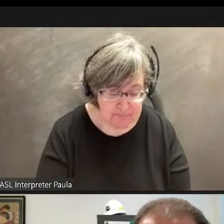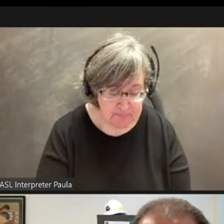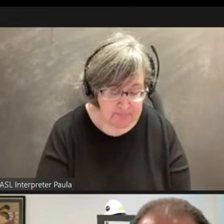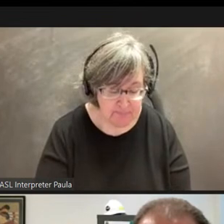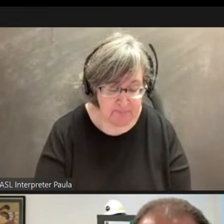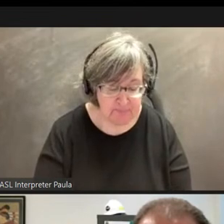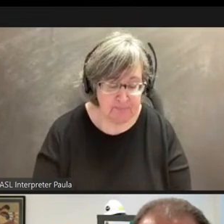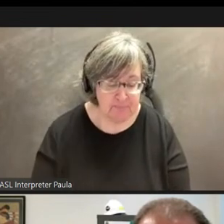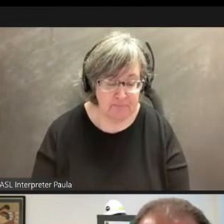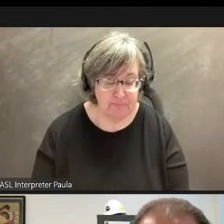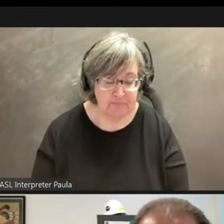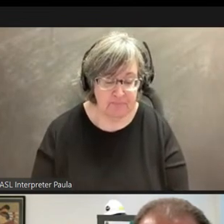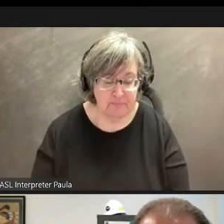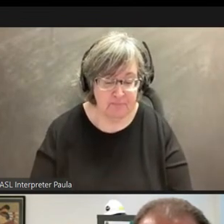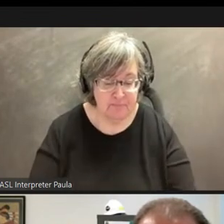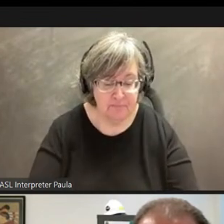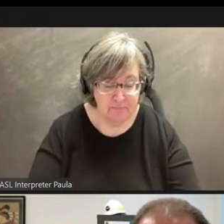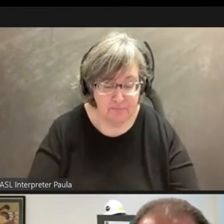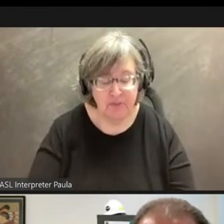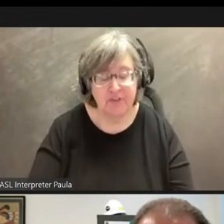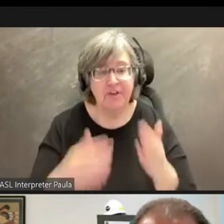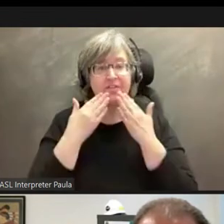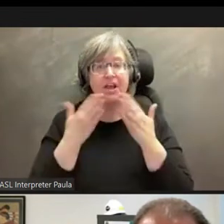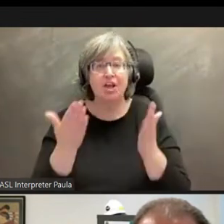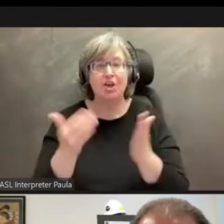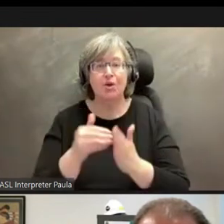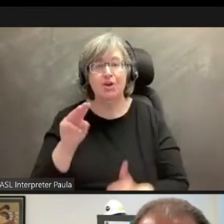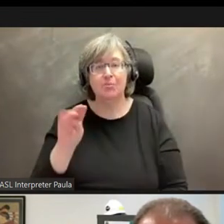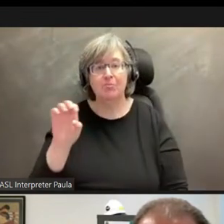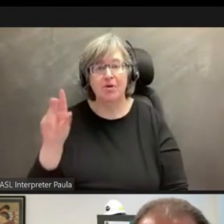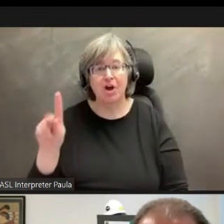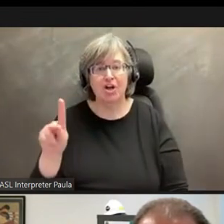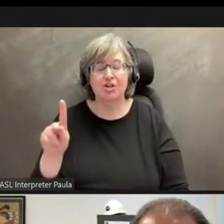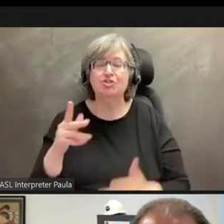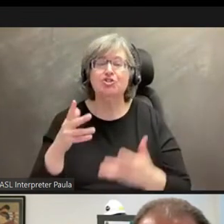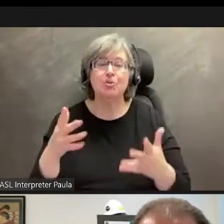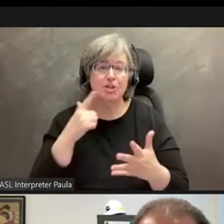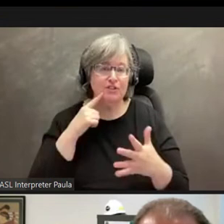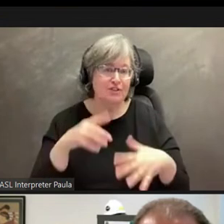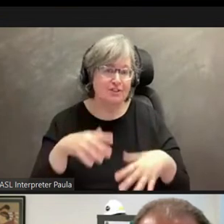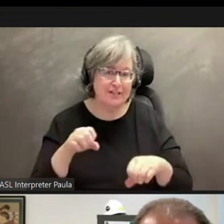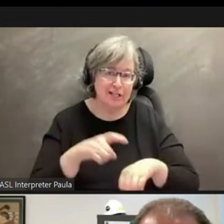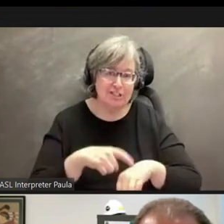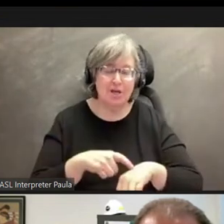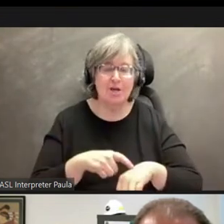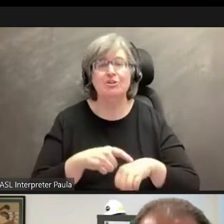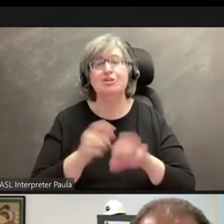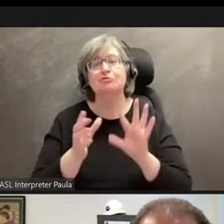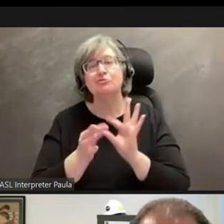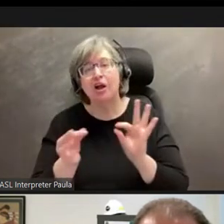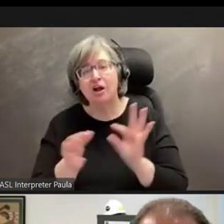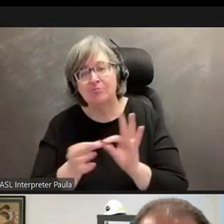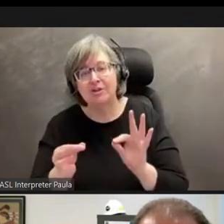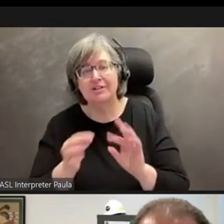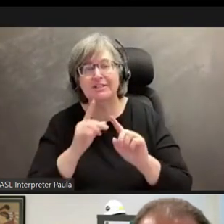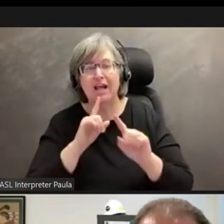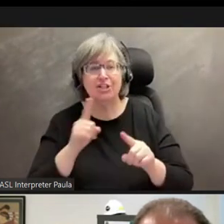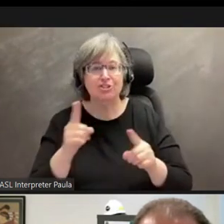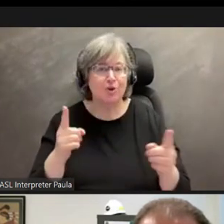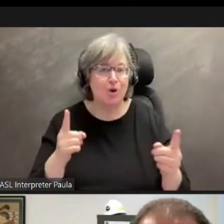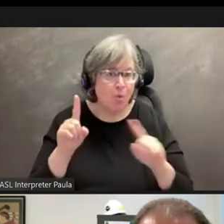Okay, well, I want to thank you again, Mark, for so much for taking the time, for talking to us, answering all of our